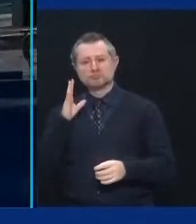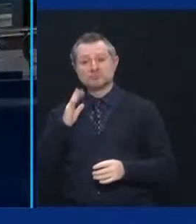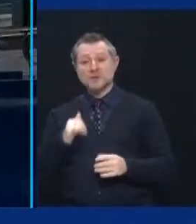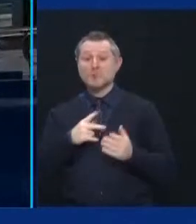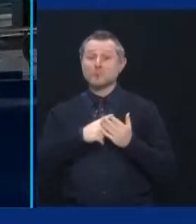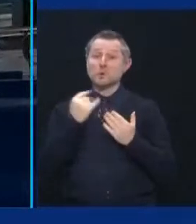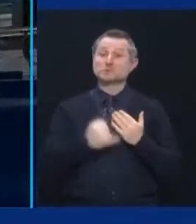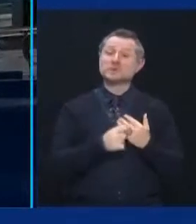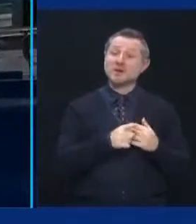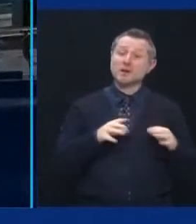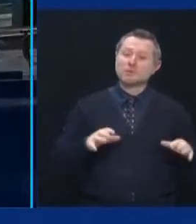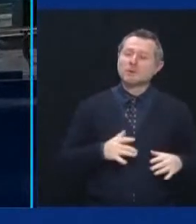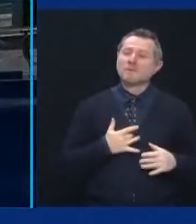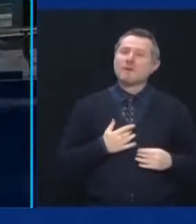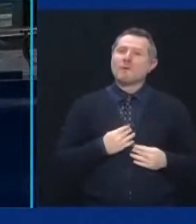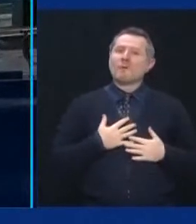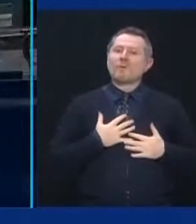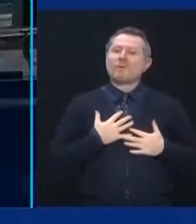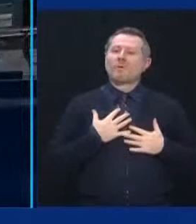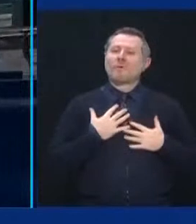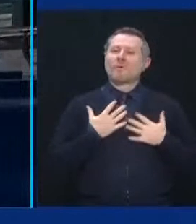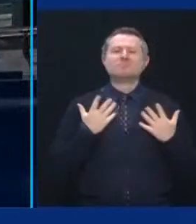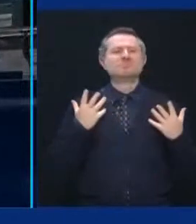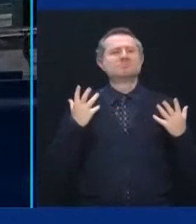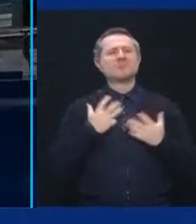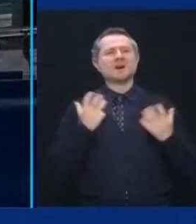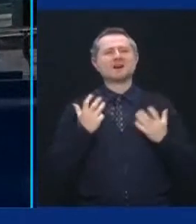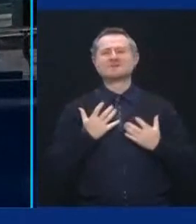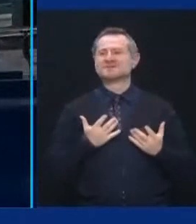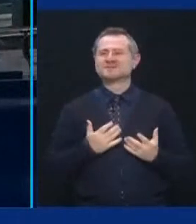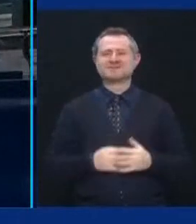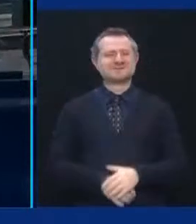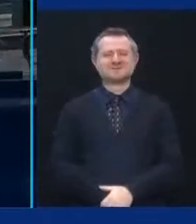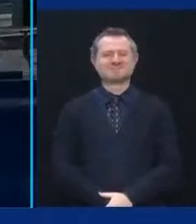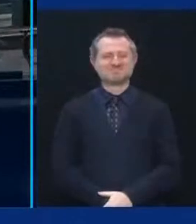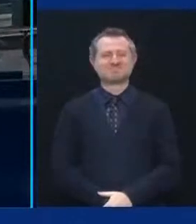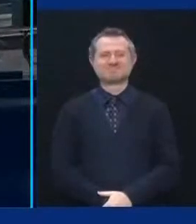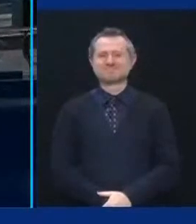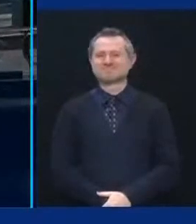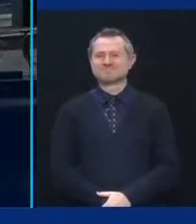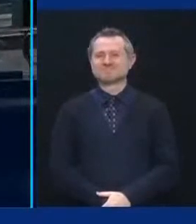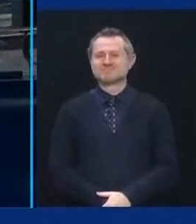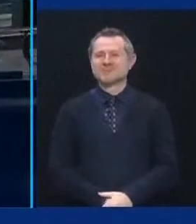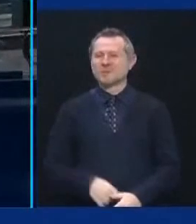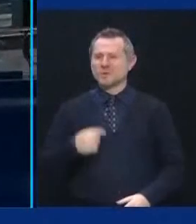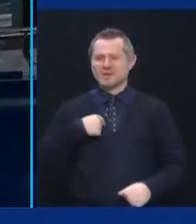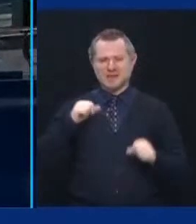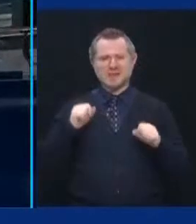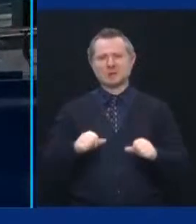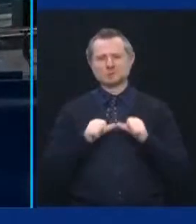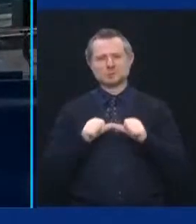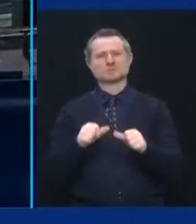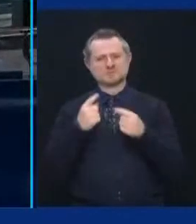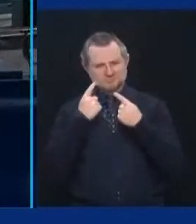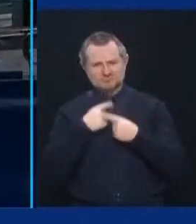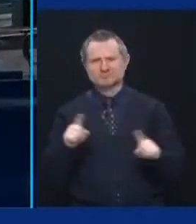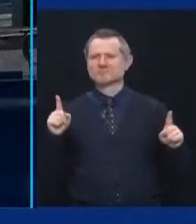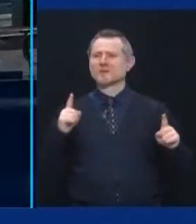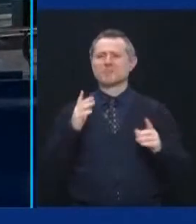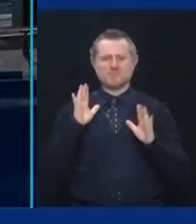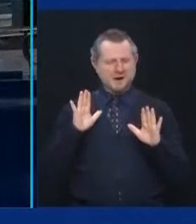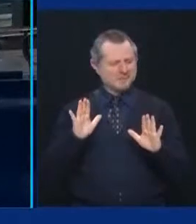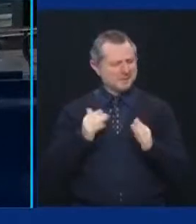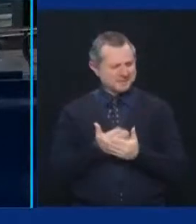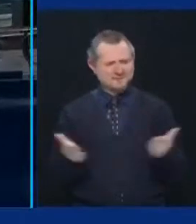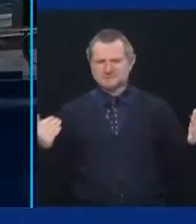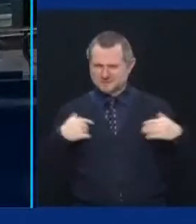the situation, literally and figuratively. We can do great things. We can